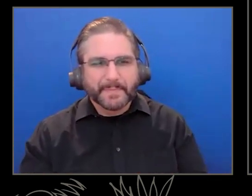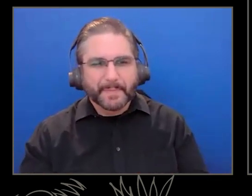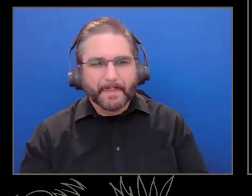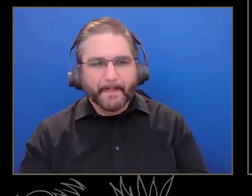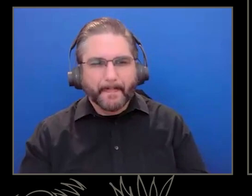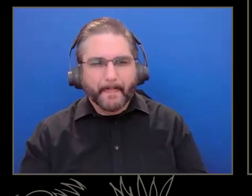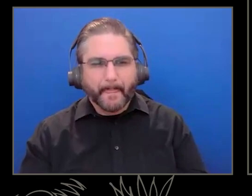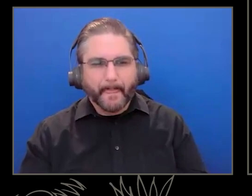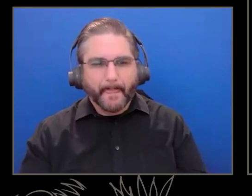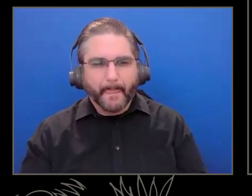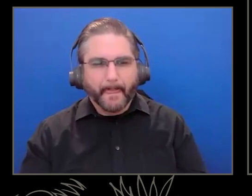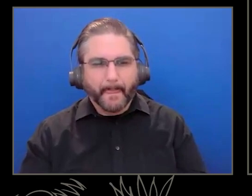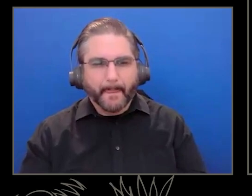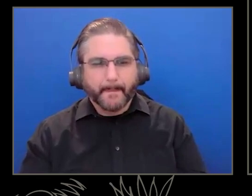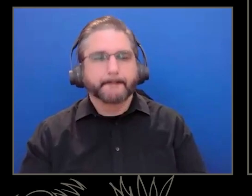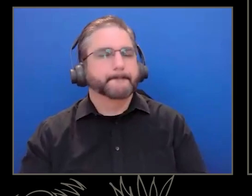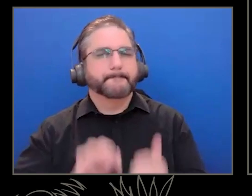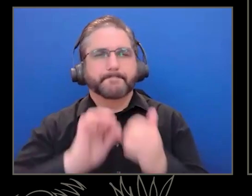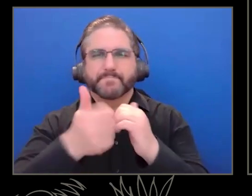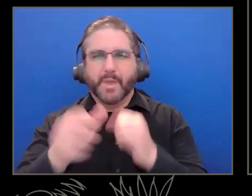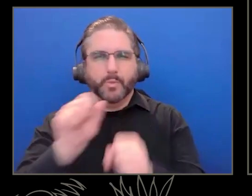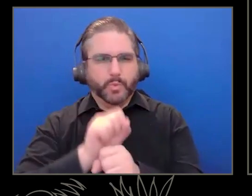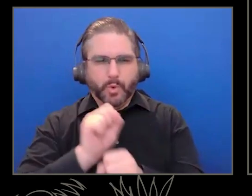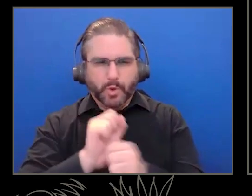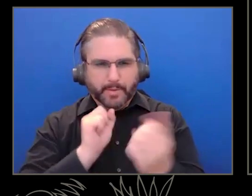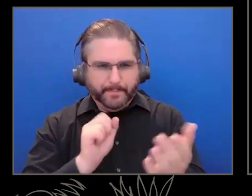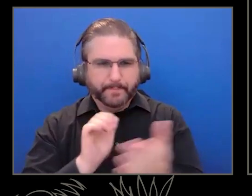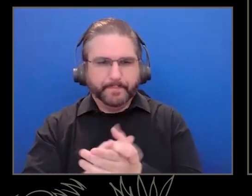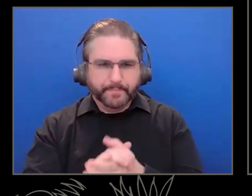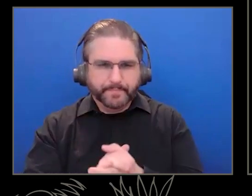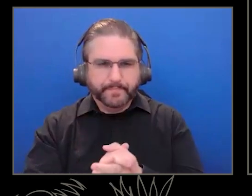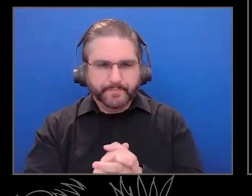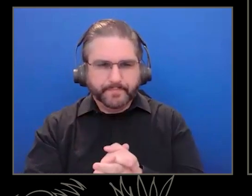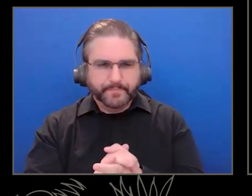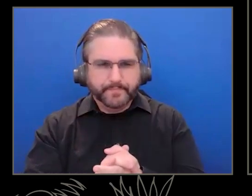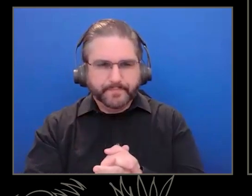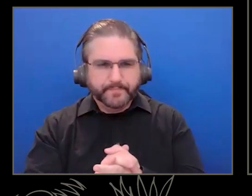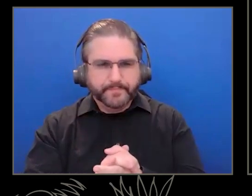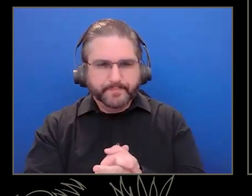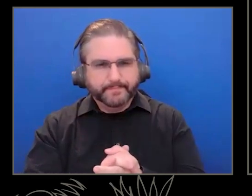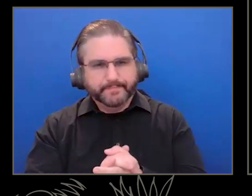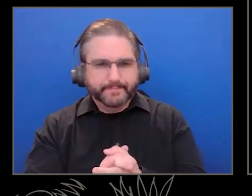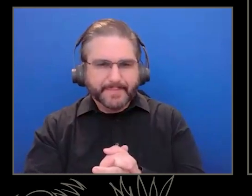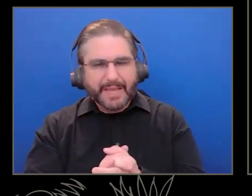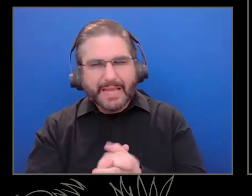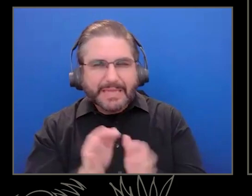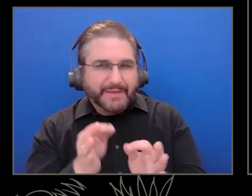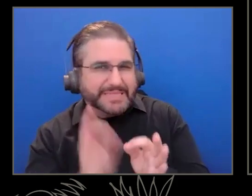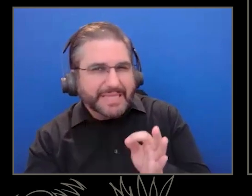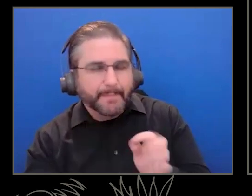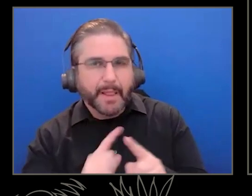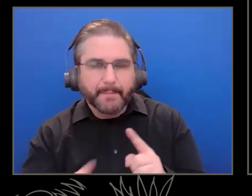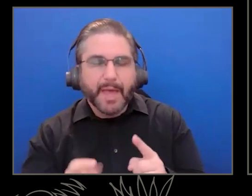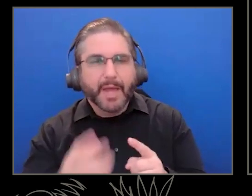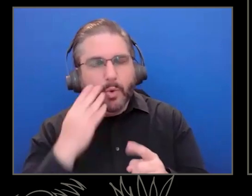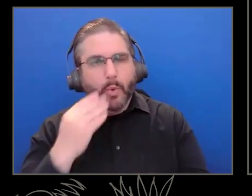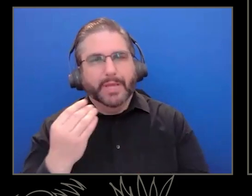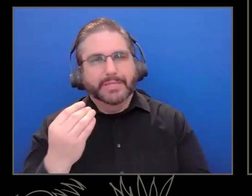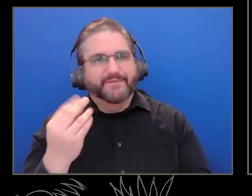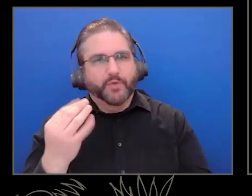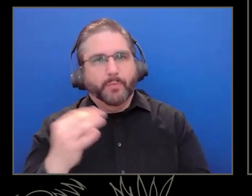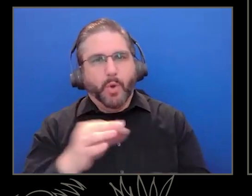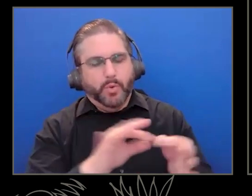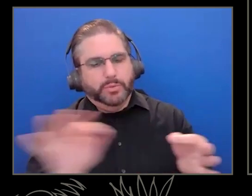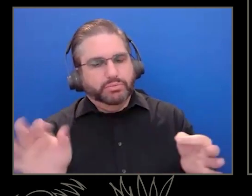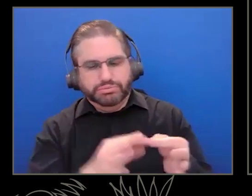Now, the way this works is it's really simple, although maybe it's quite verbose to explain. I mean, there's a lot